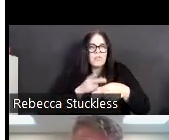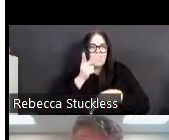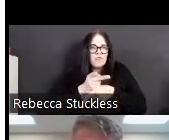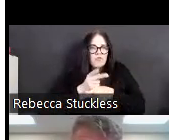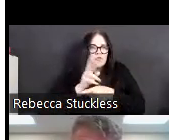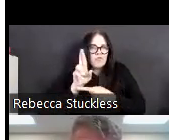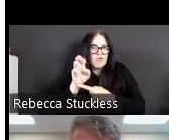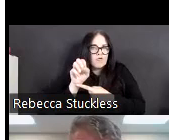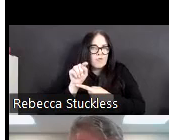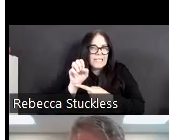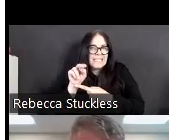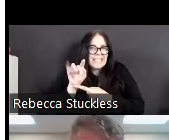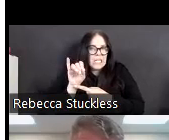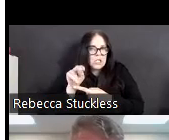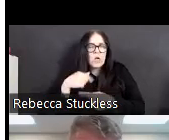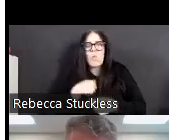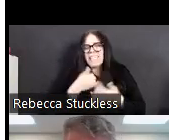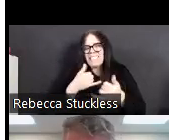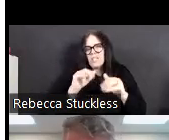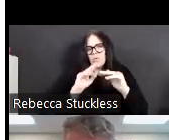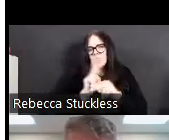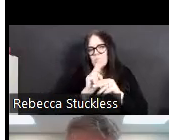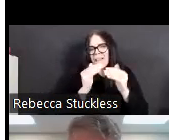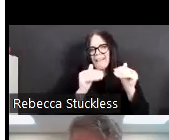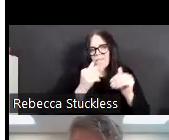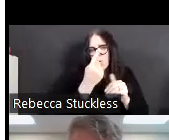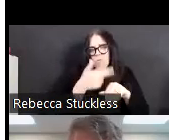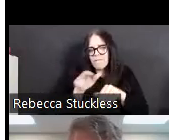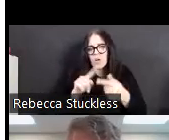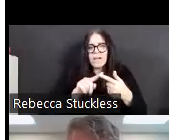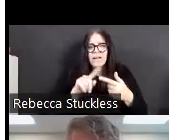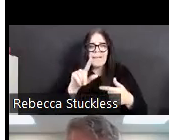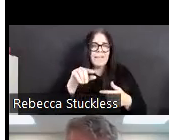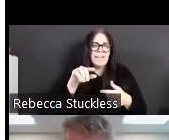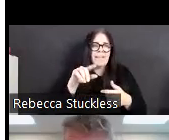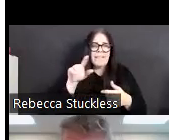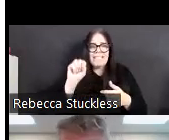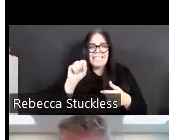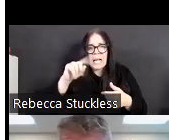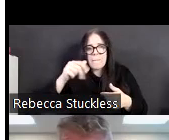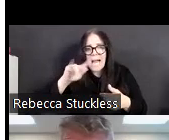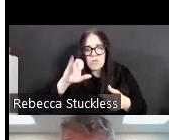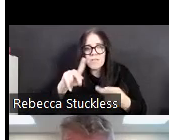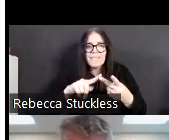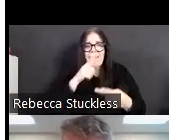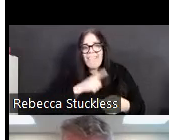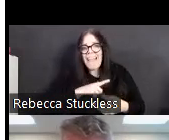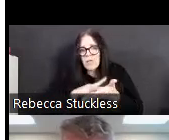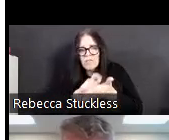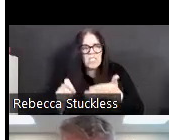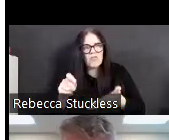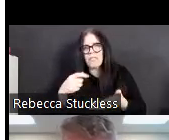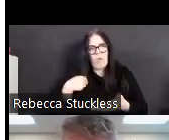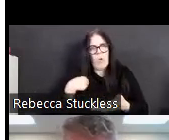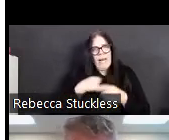community. St. Patrick's, London Literacy, there still is a definite need for that. We're probably in correspondence with them